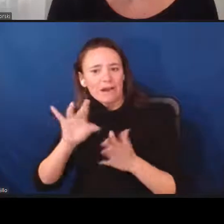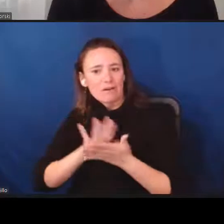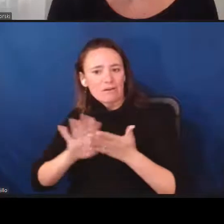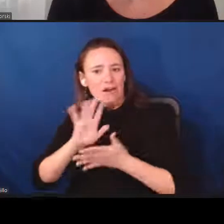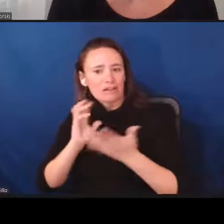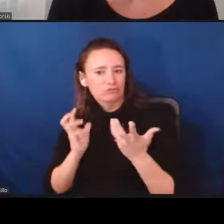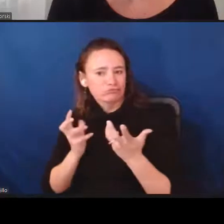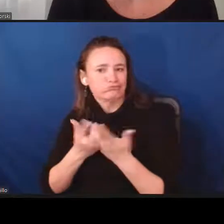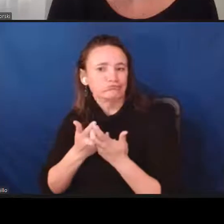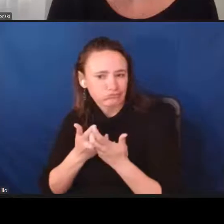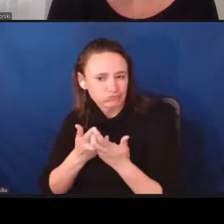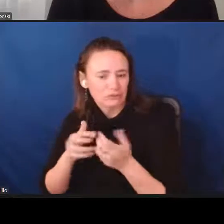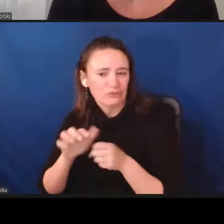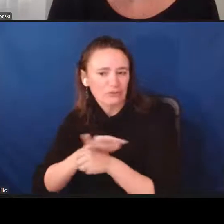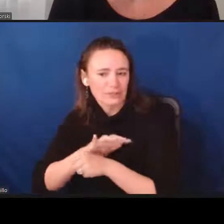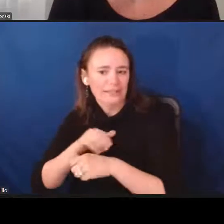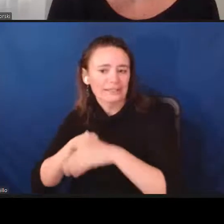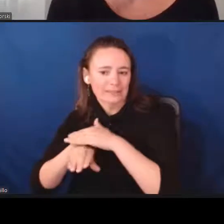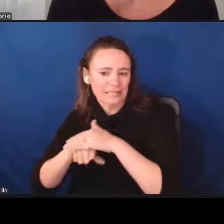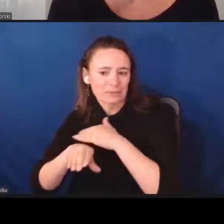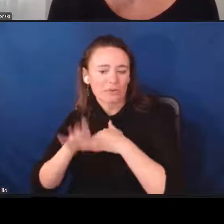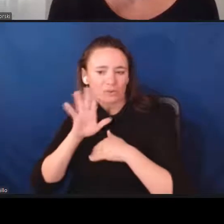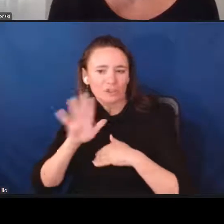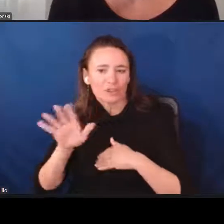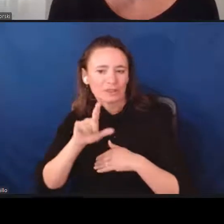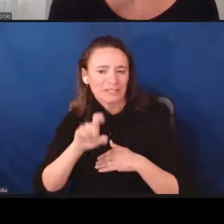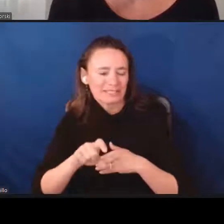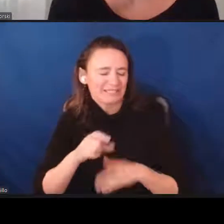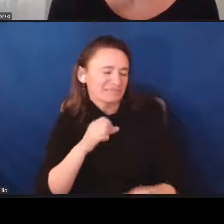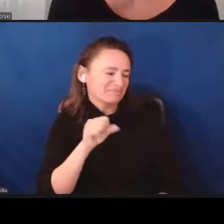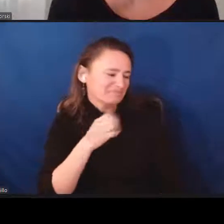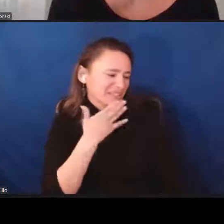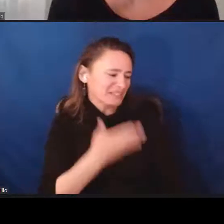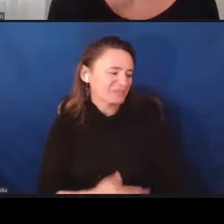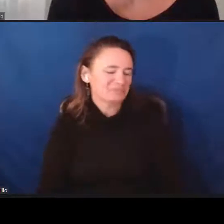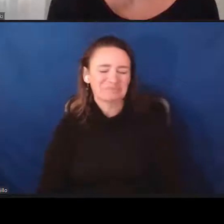accessible. Mm-hmm. Yeah, thanks.